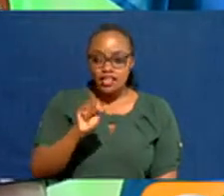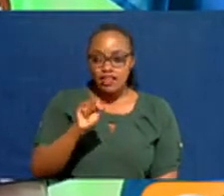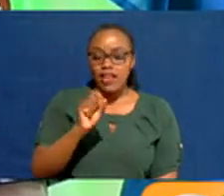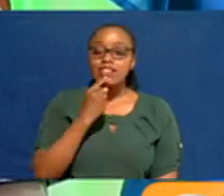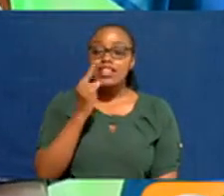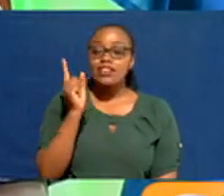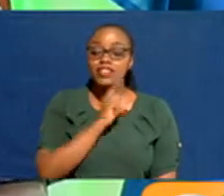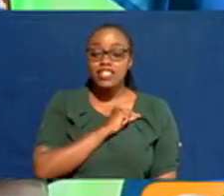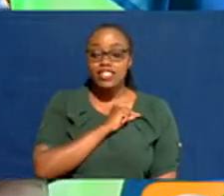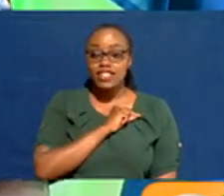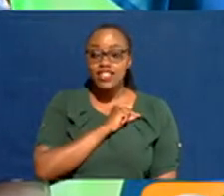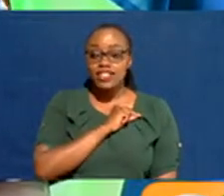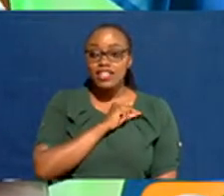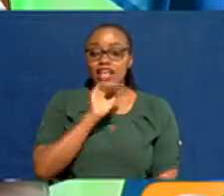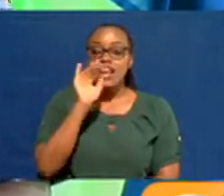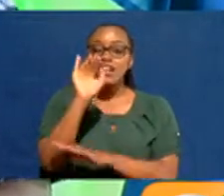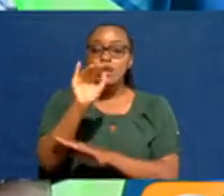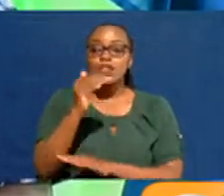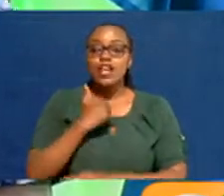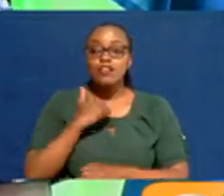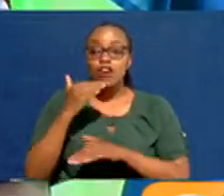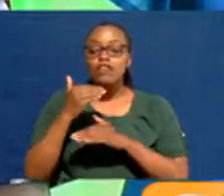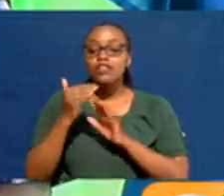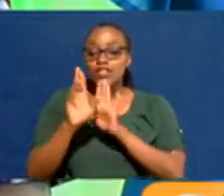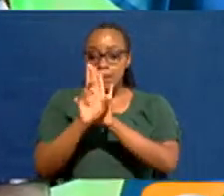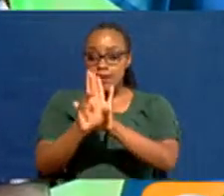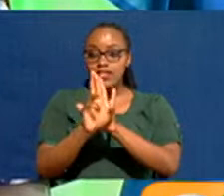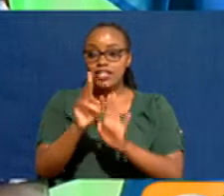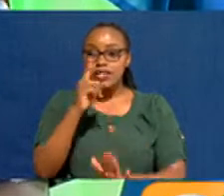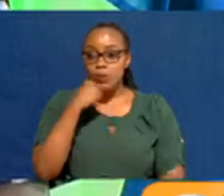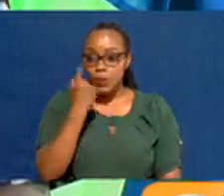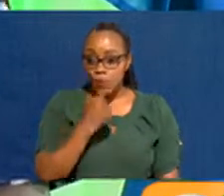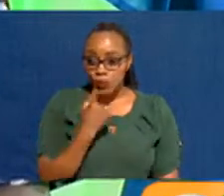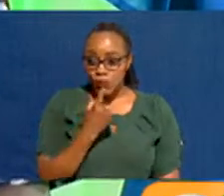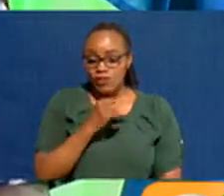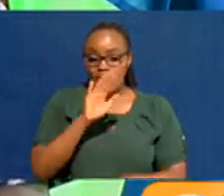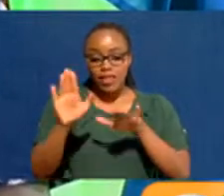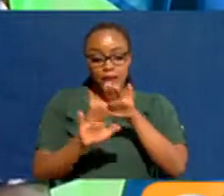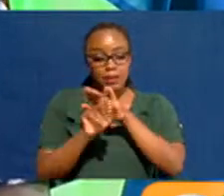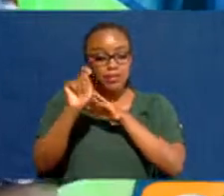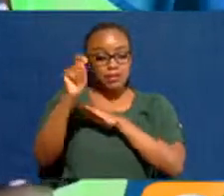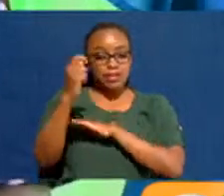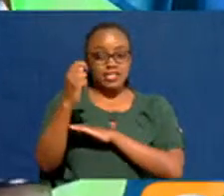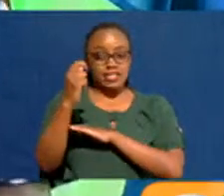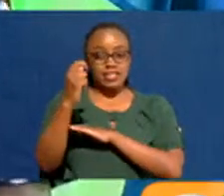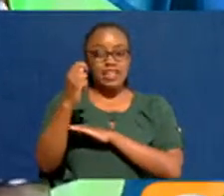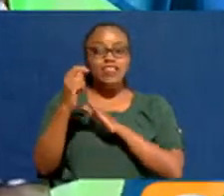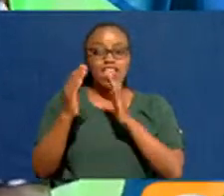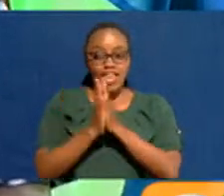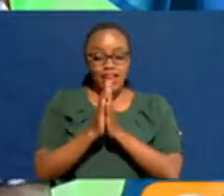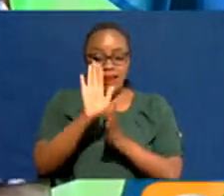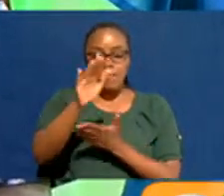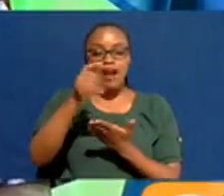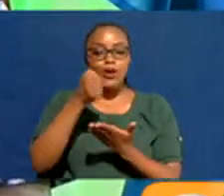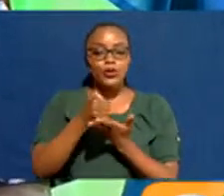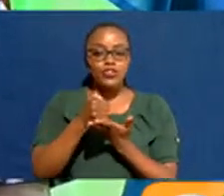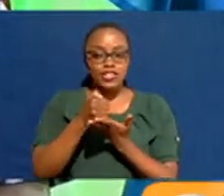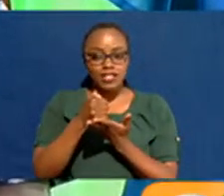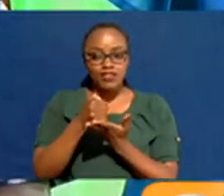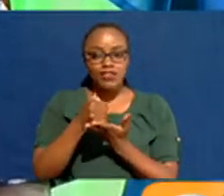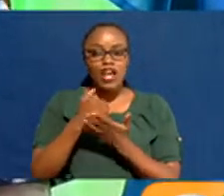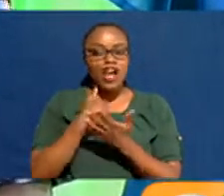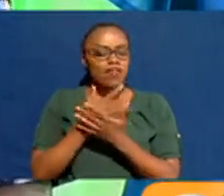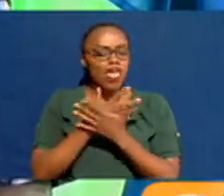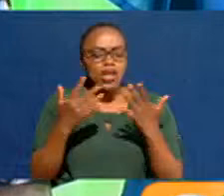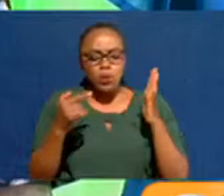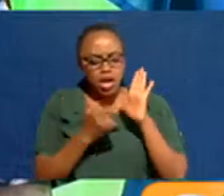said they had requested on behalf of the deputy president and his office. There is